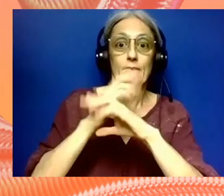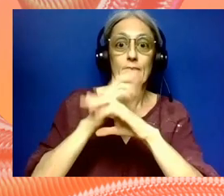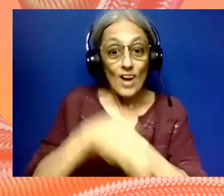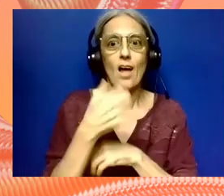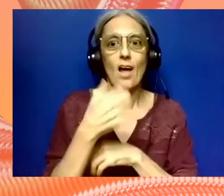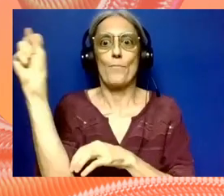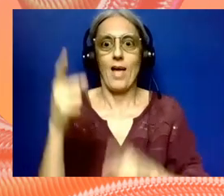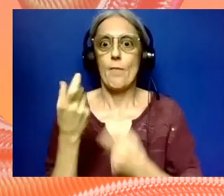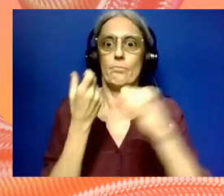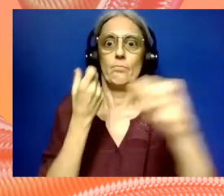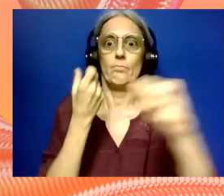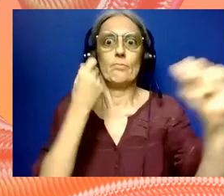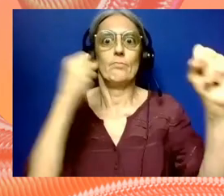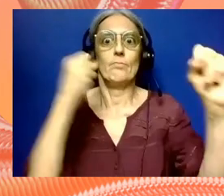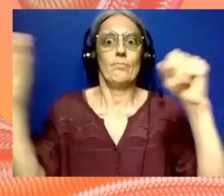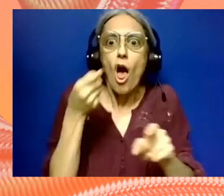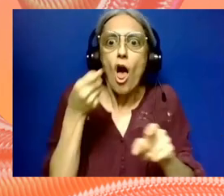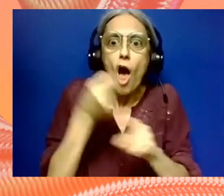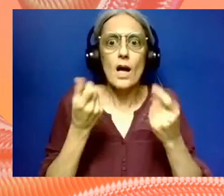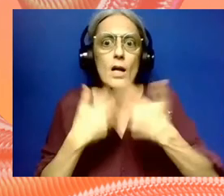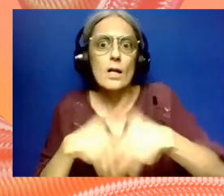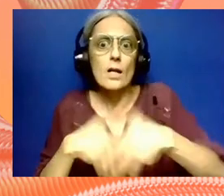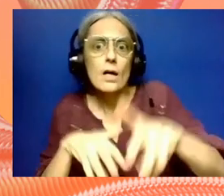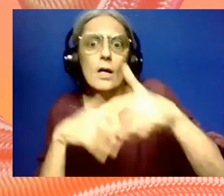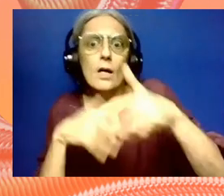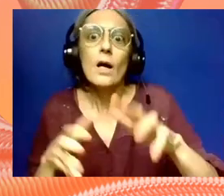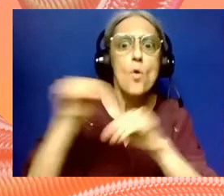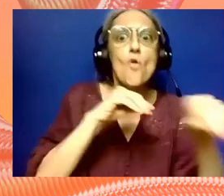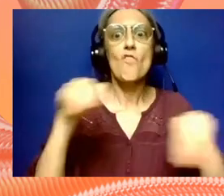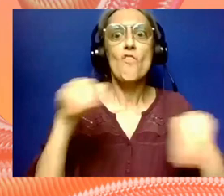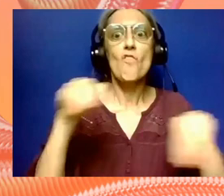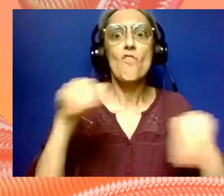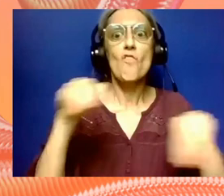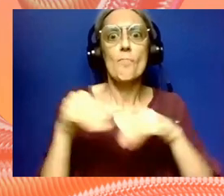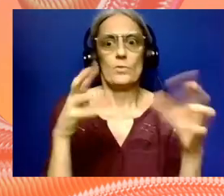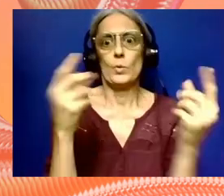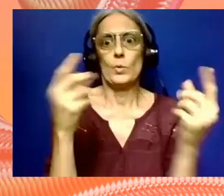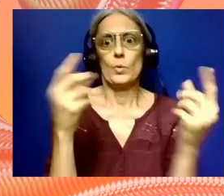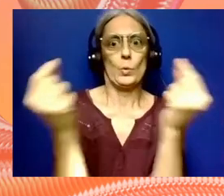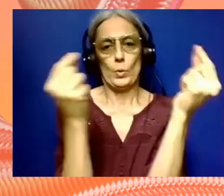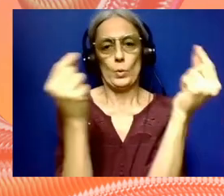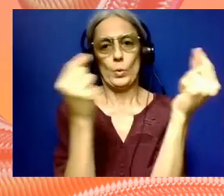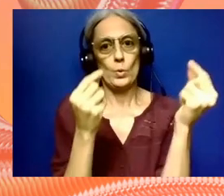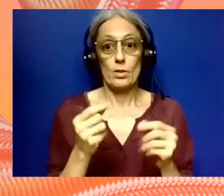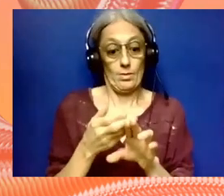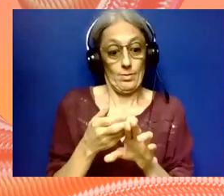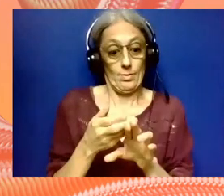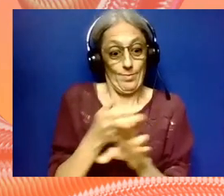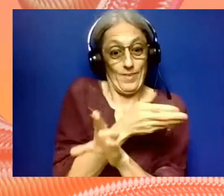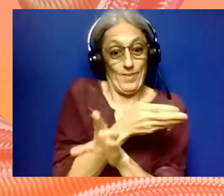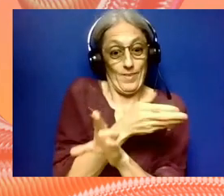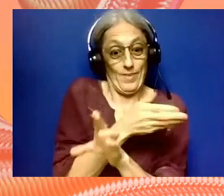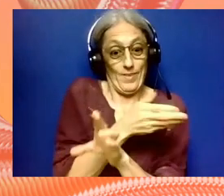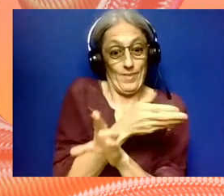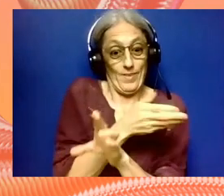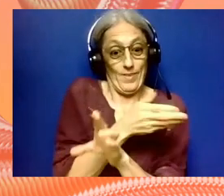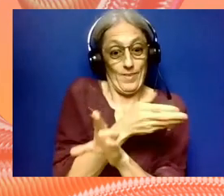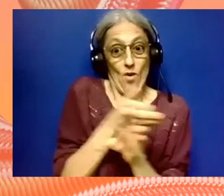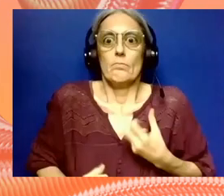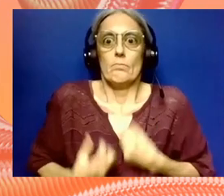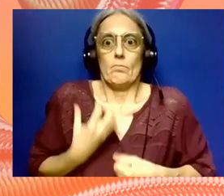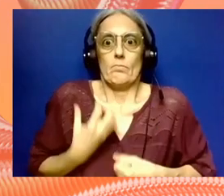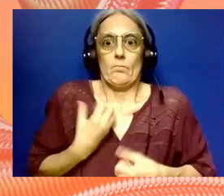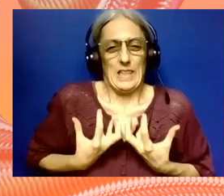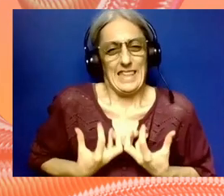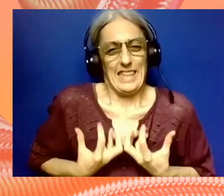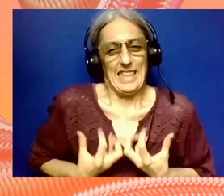and like everyone was on the streets and it was like, it had been so much inward that it just, you know, poured outward.